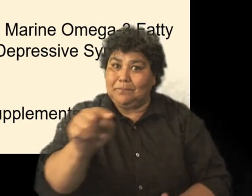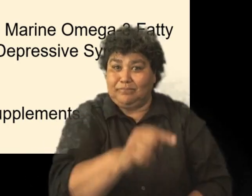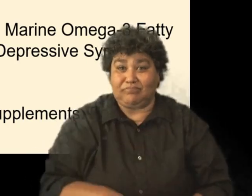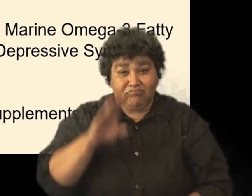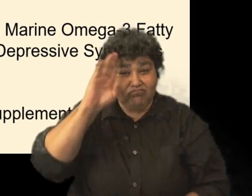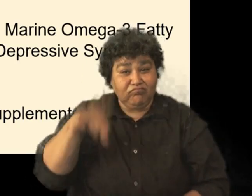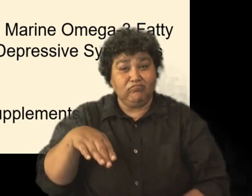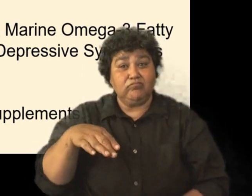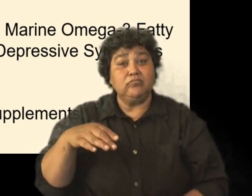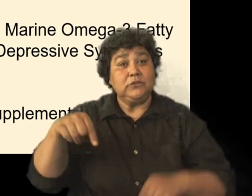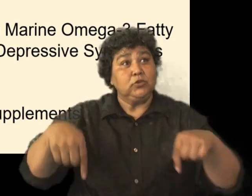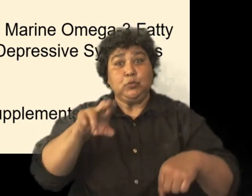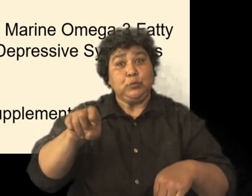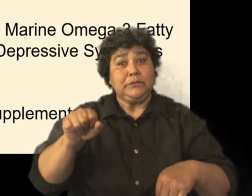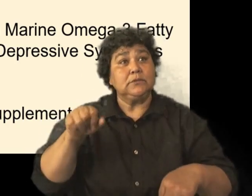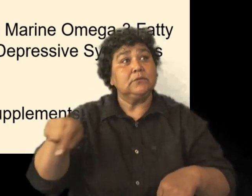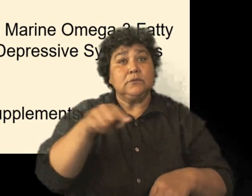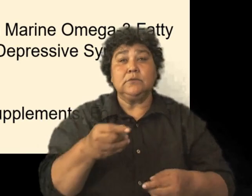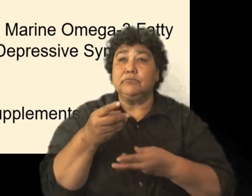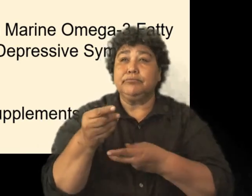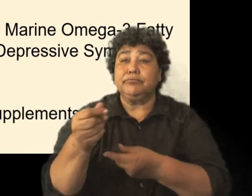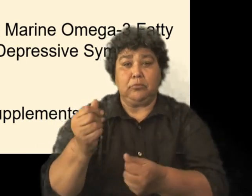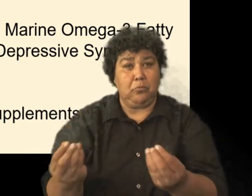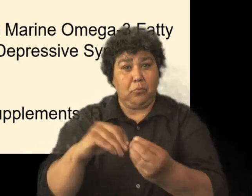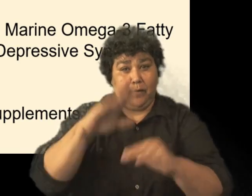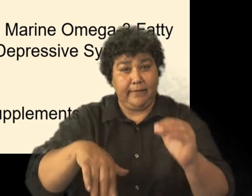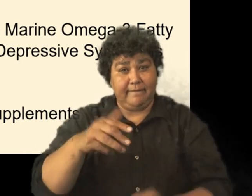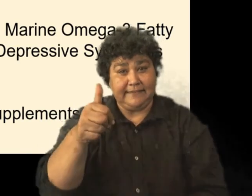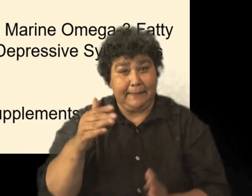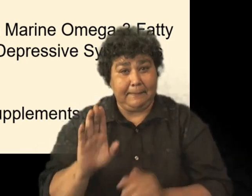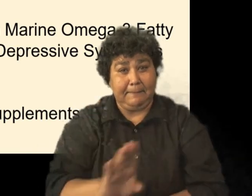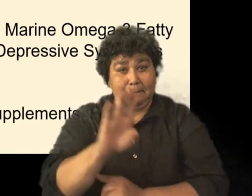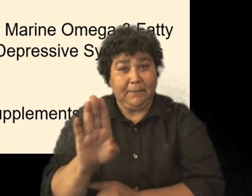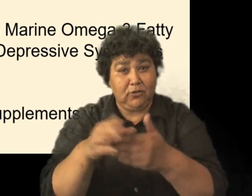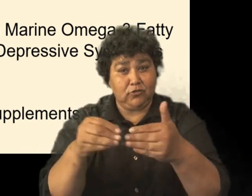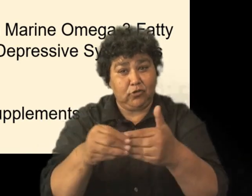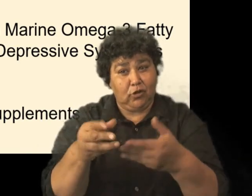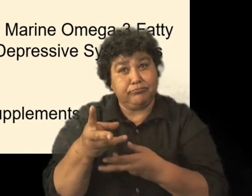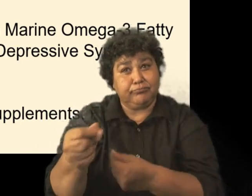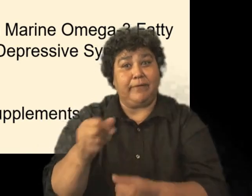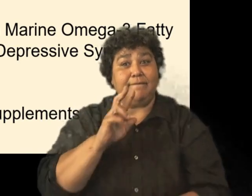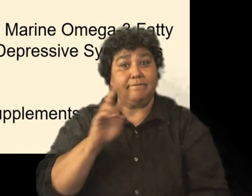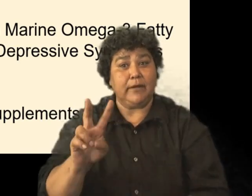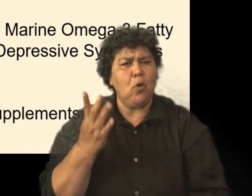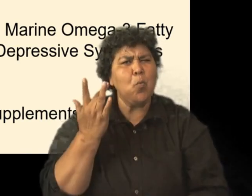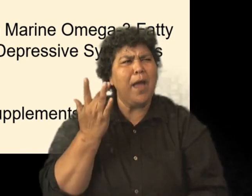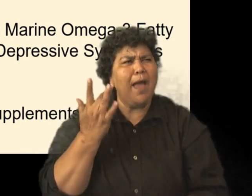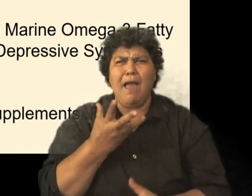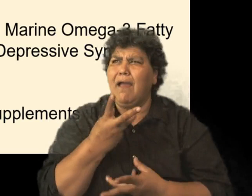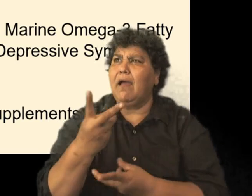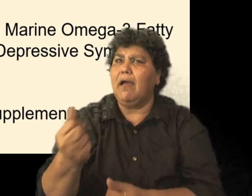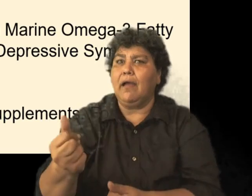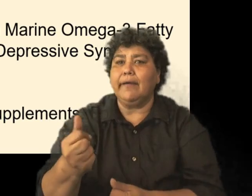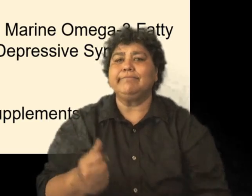on vitamins and supplements. A major factor is that misleading marketing by manufacturers making large